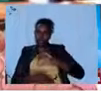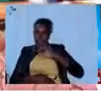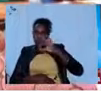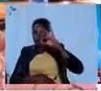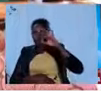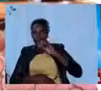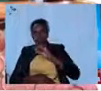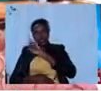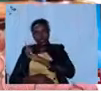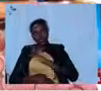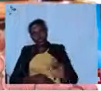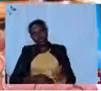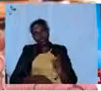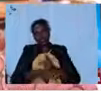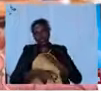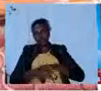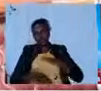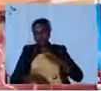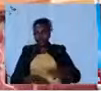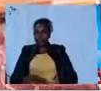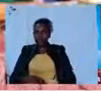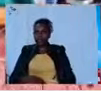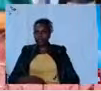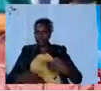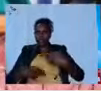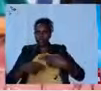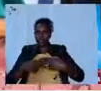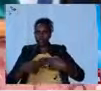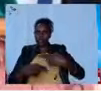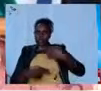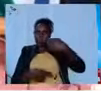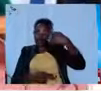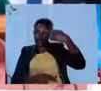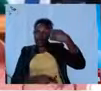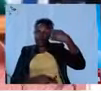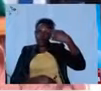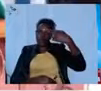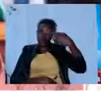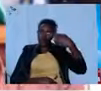have found. Lord, plant my feet on